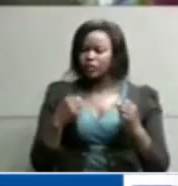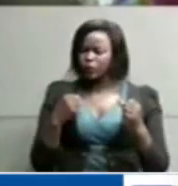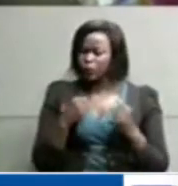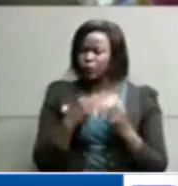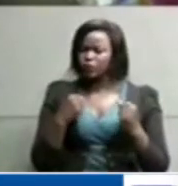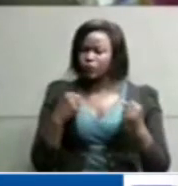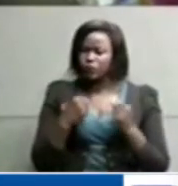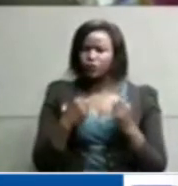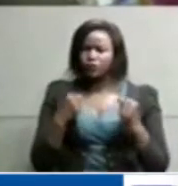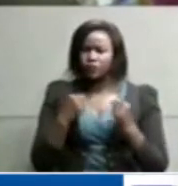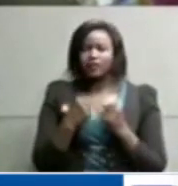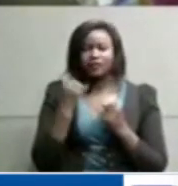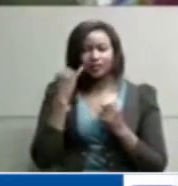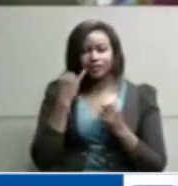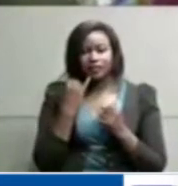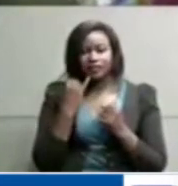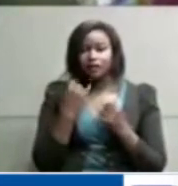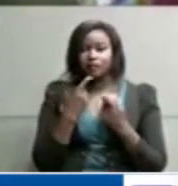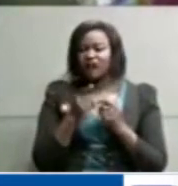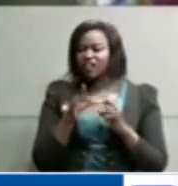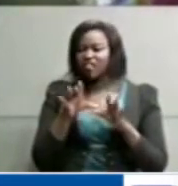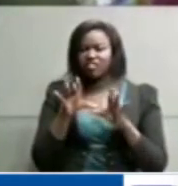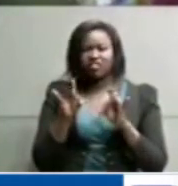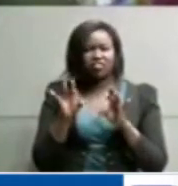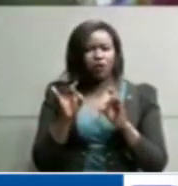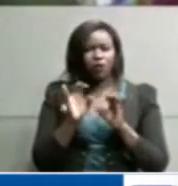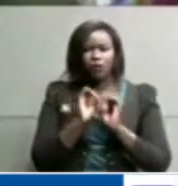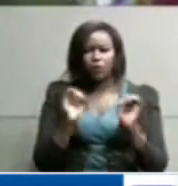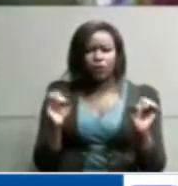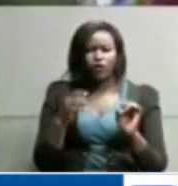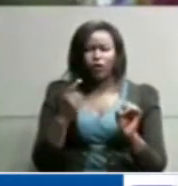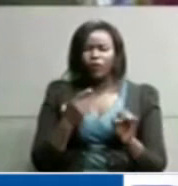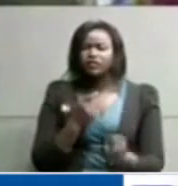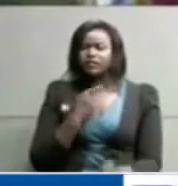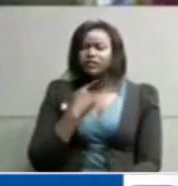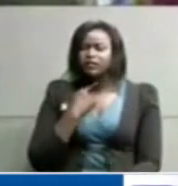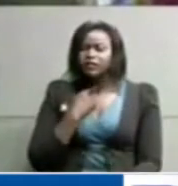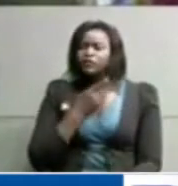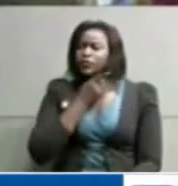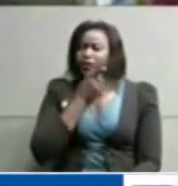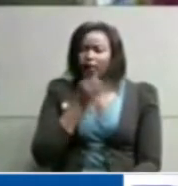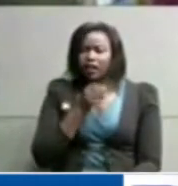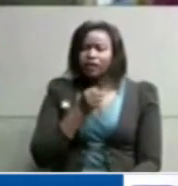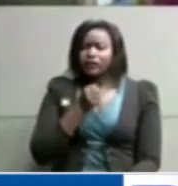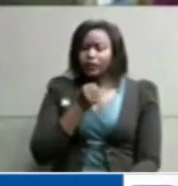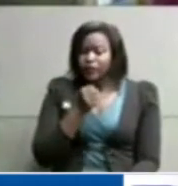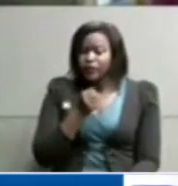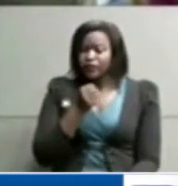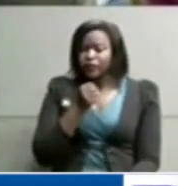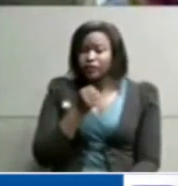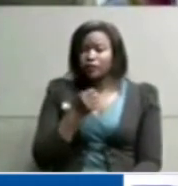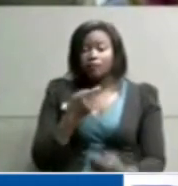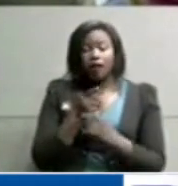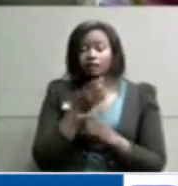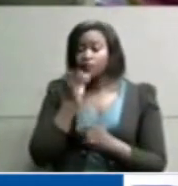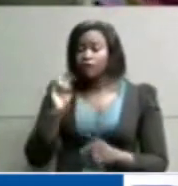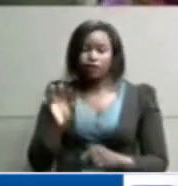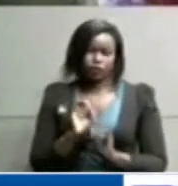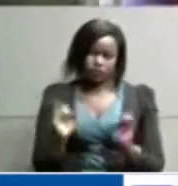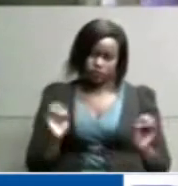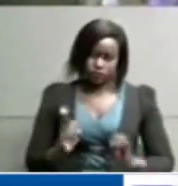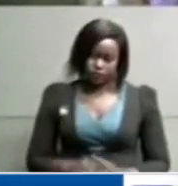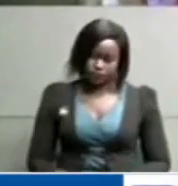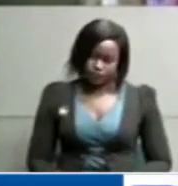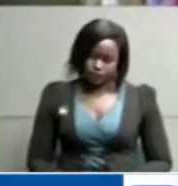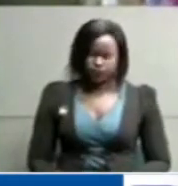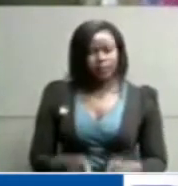You are not producing a lot of mucus. It's just irritating kind of dry cough. But also I wanted to mention